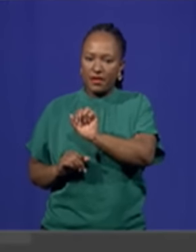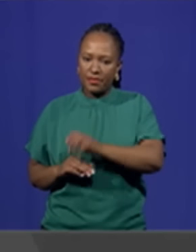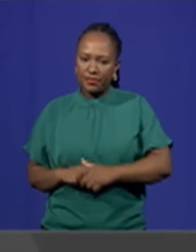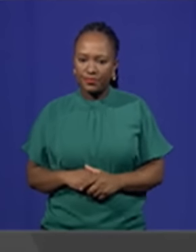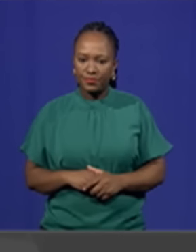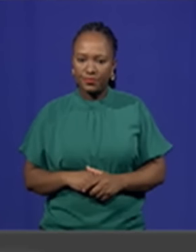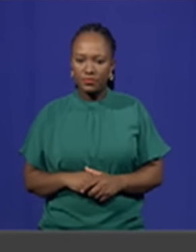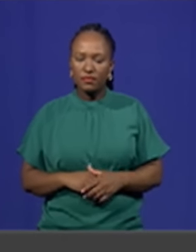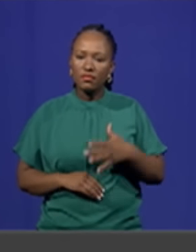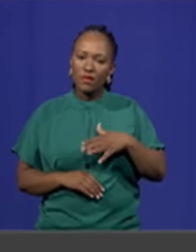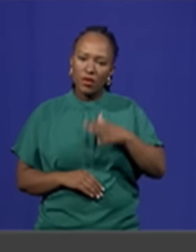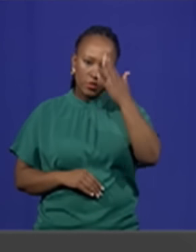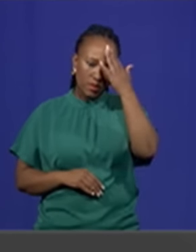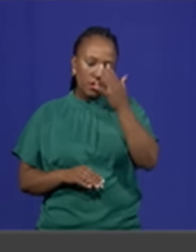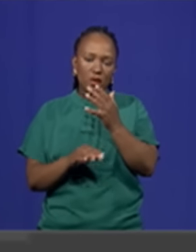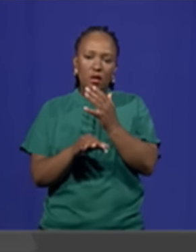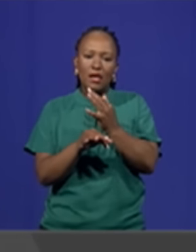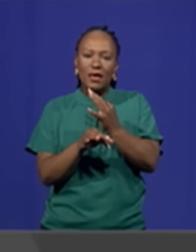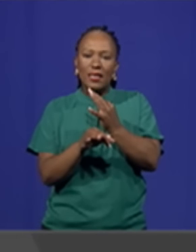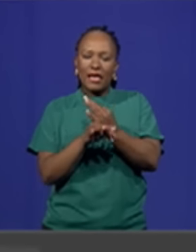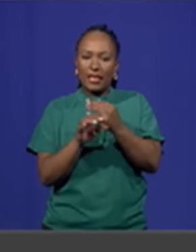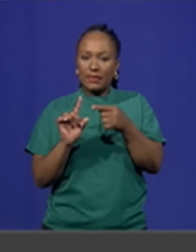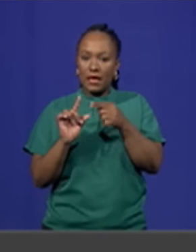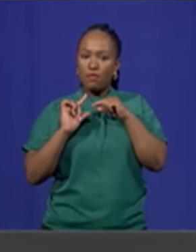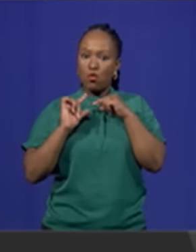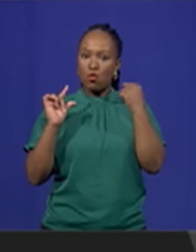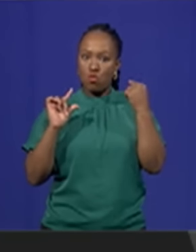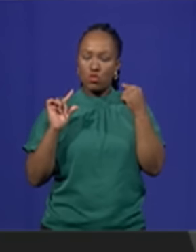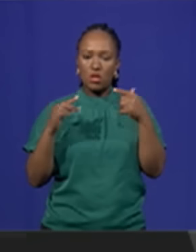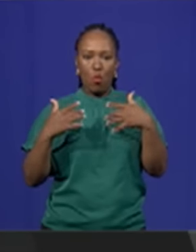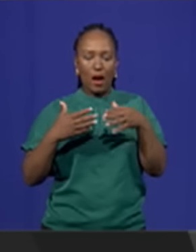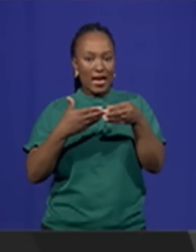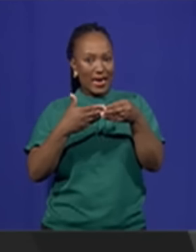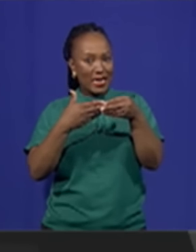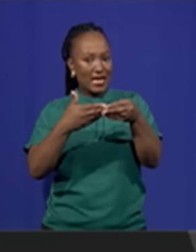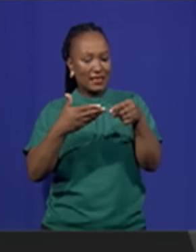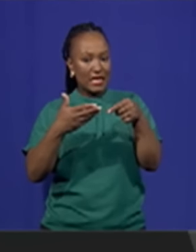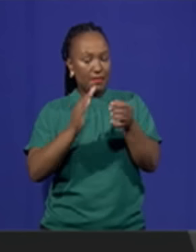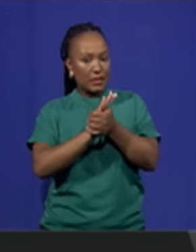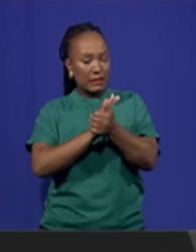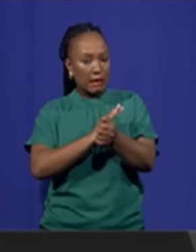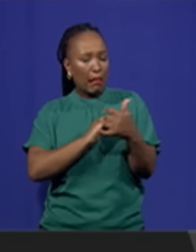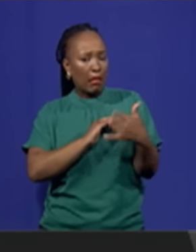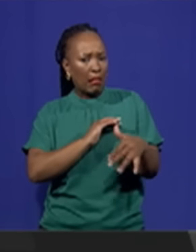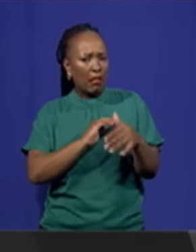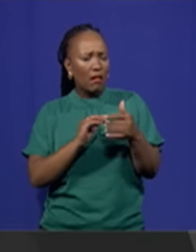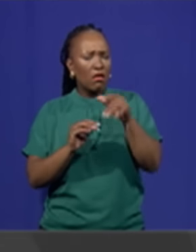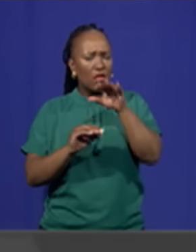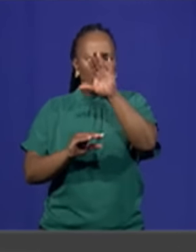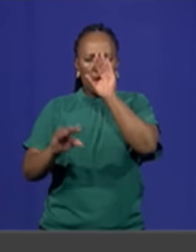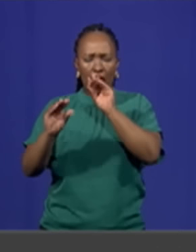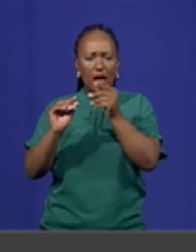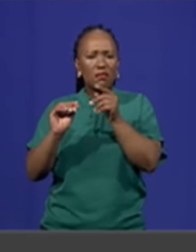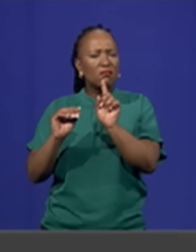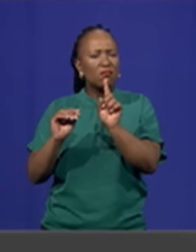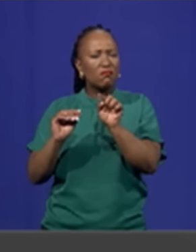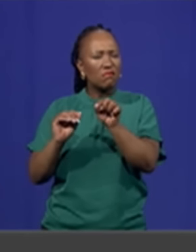hore ntate Moruti bogeleke ba leadership bona o bonka kae. le hore o kgonne jwang hore